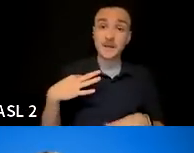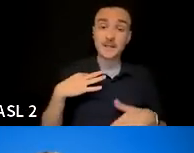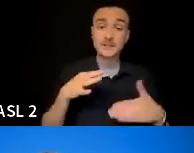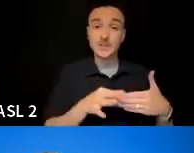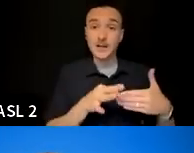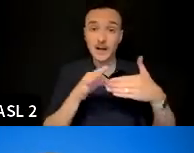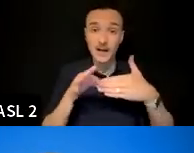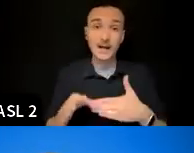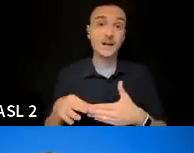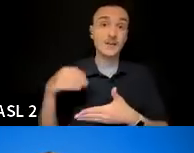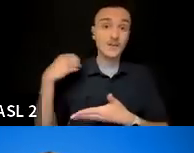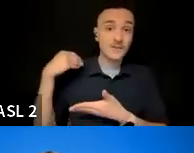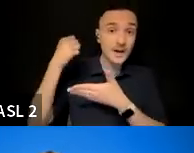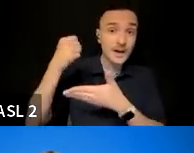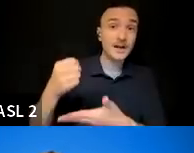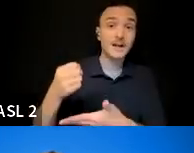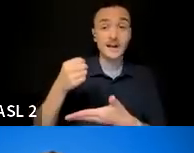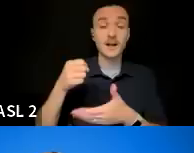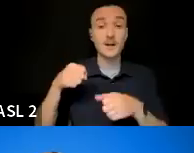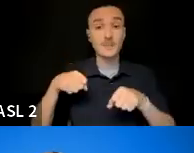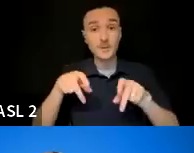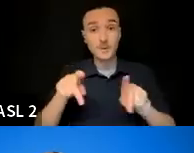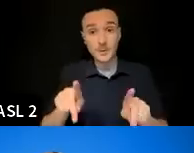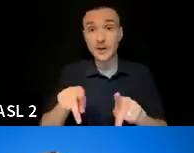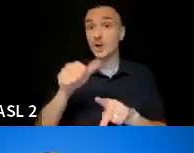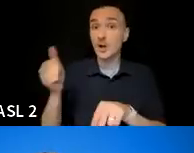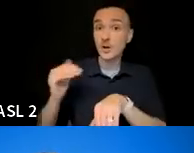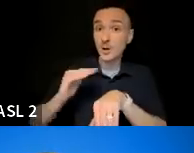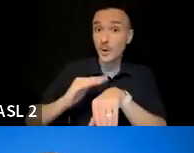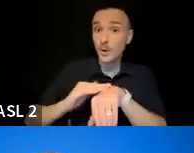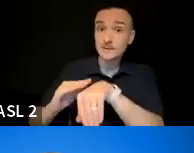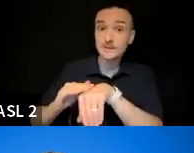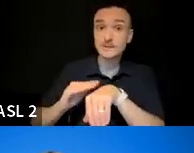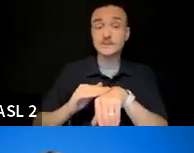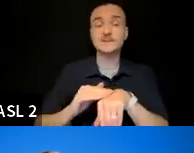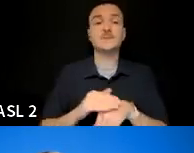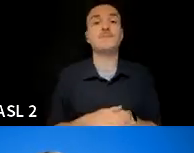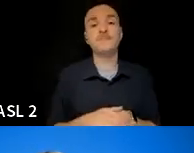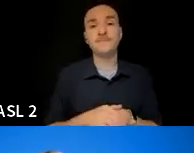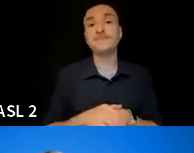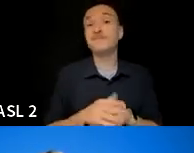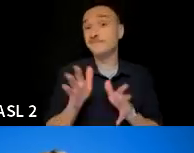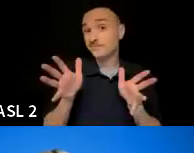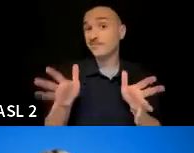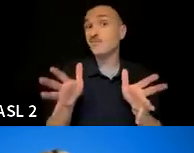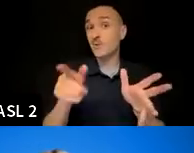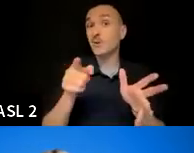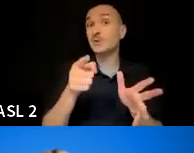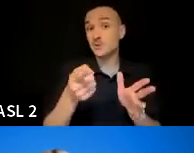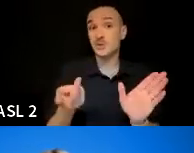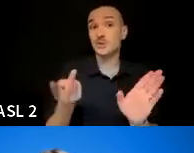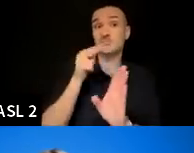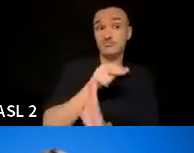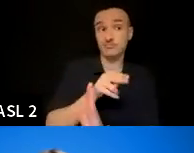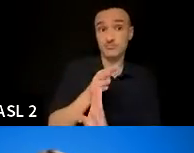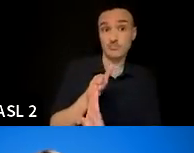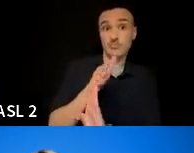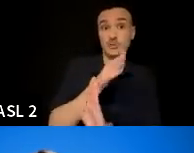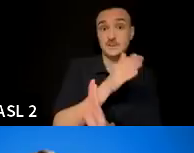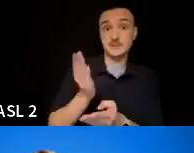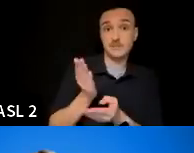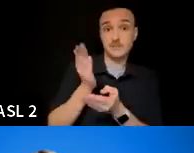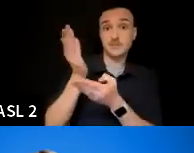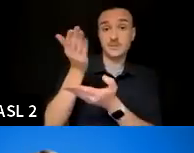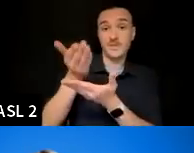relevant NIH guide notices. I encourage you to take advantage of any pre-submission validation services available within